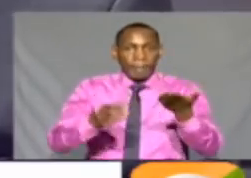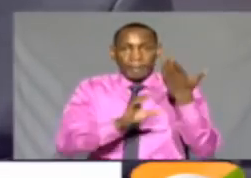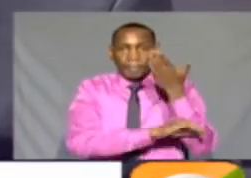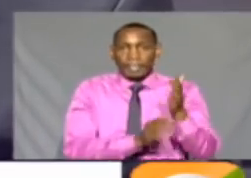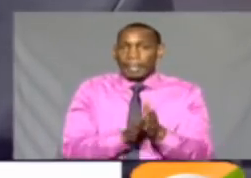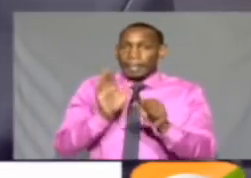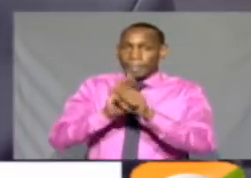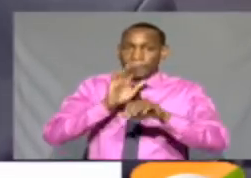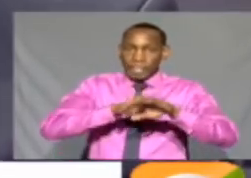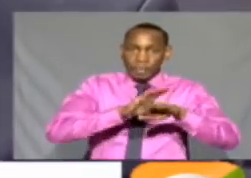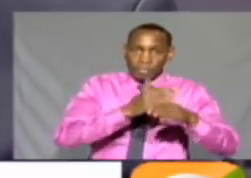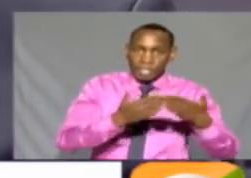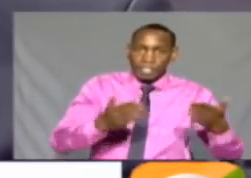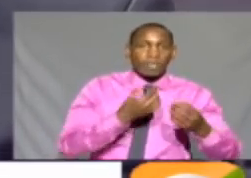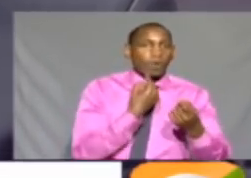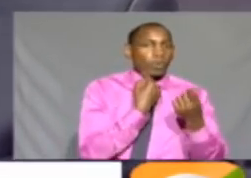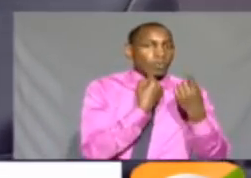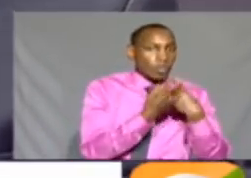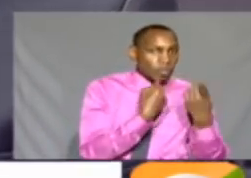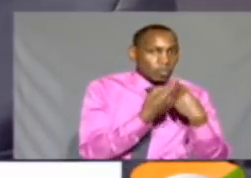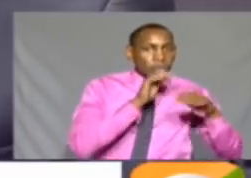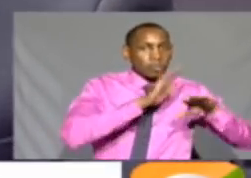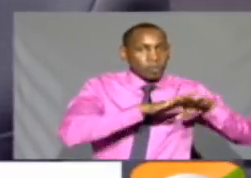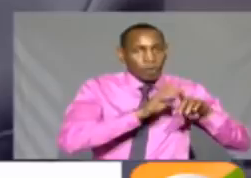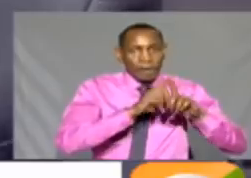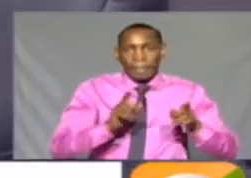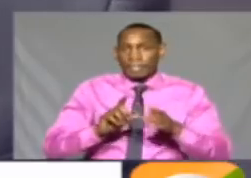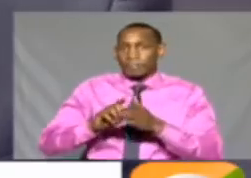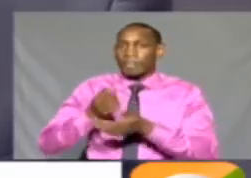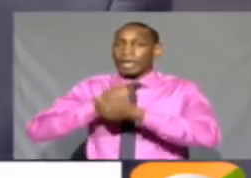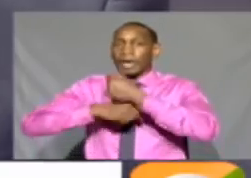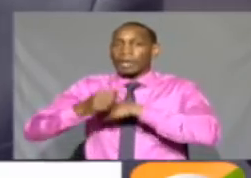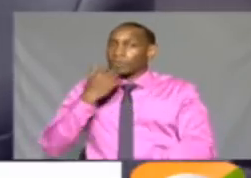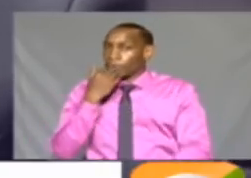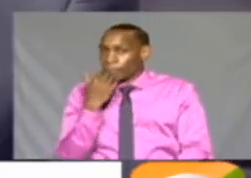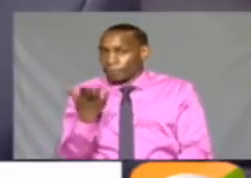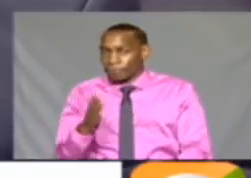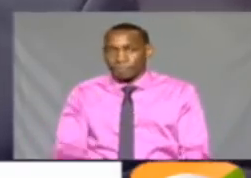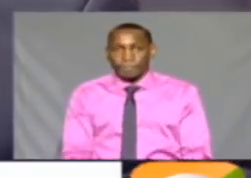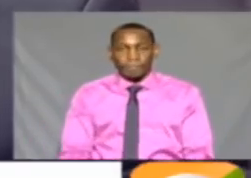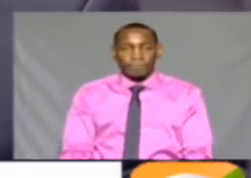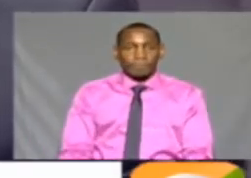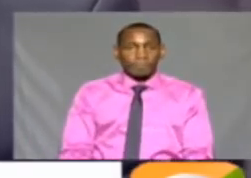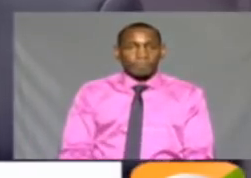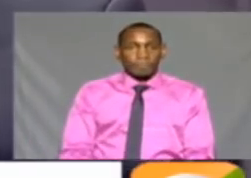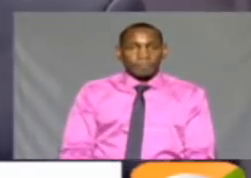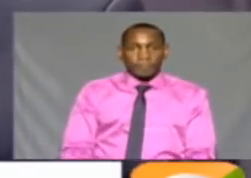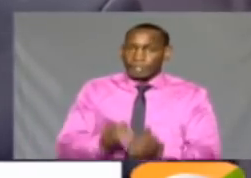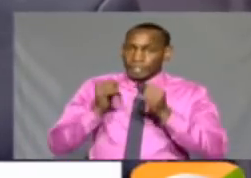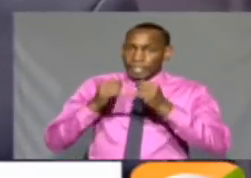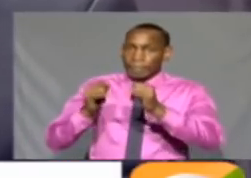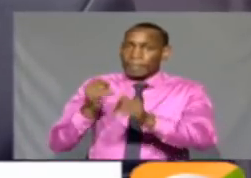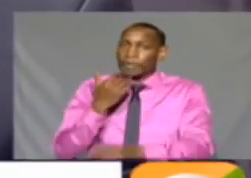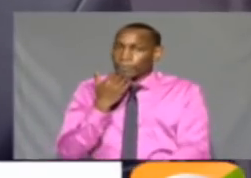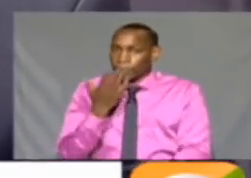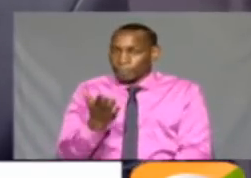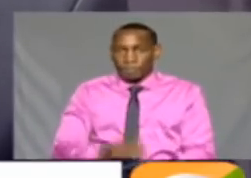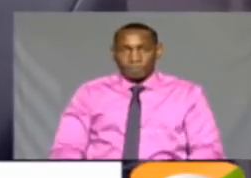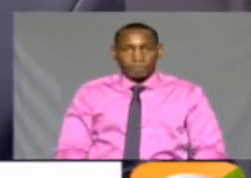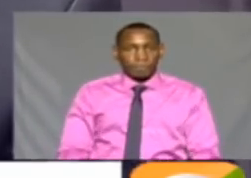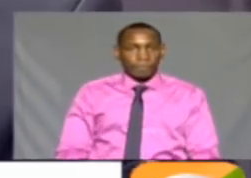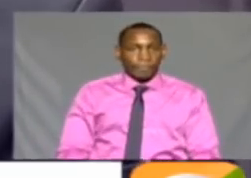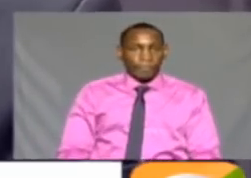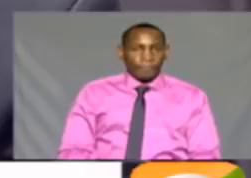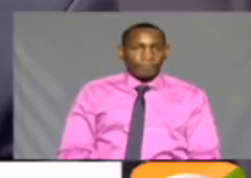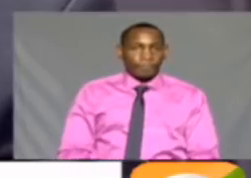many good things are said, but they end there at the saying stage. Implementation, because